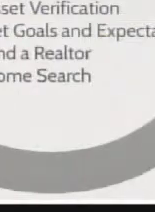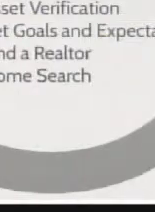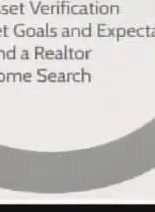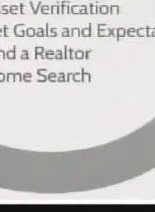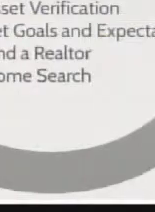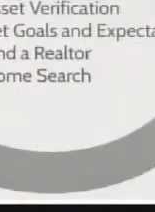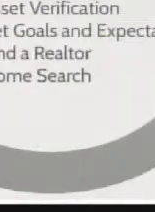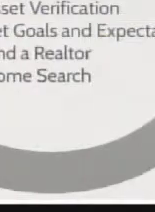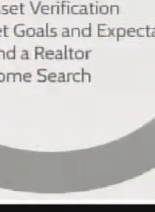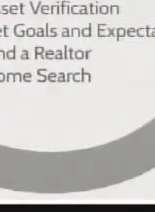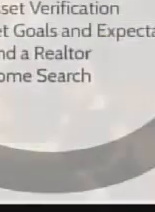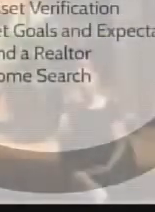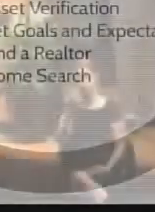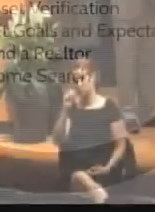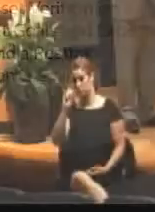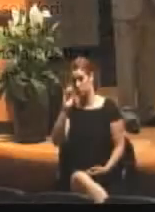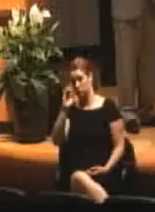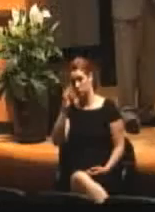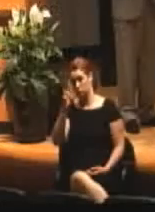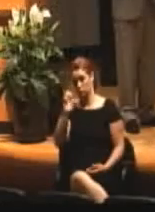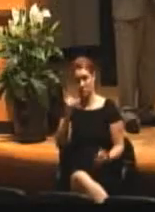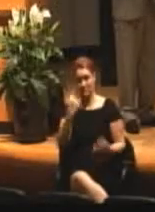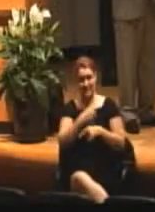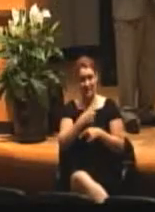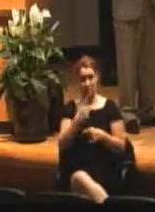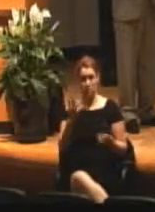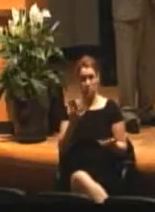is today?